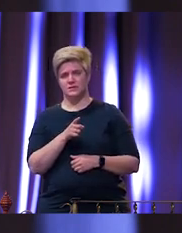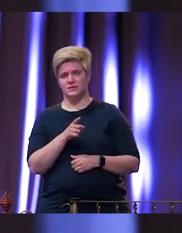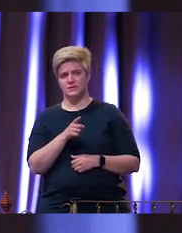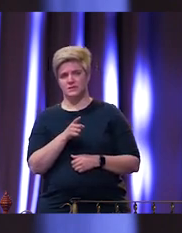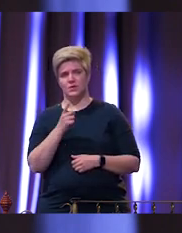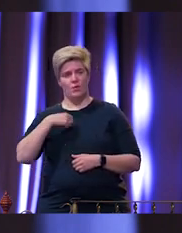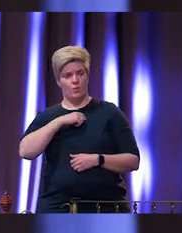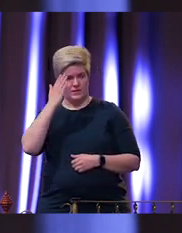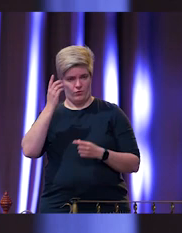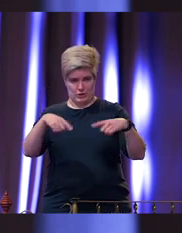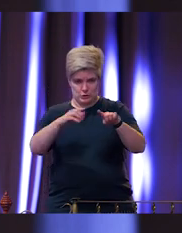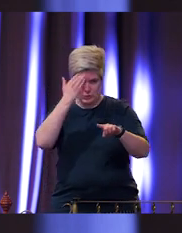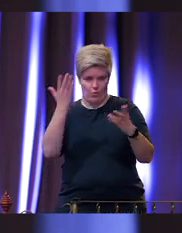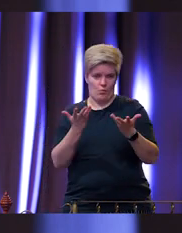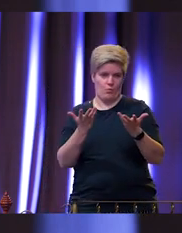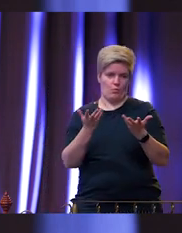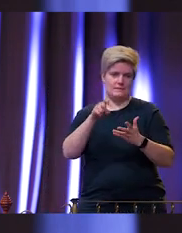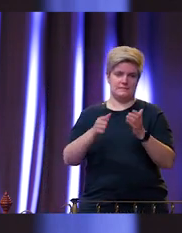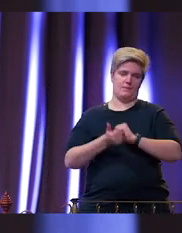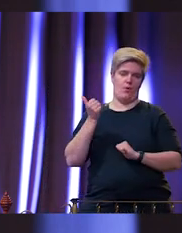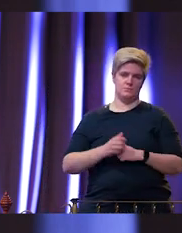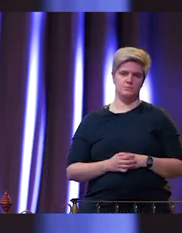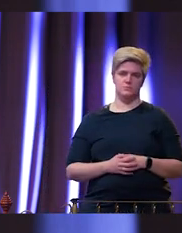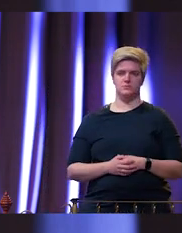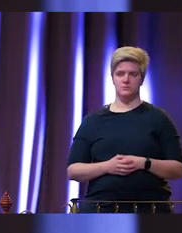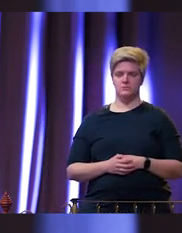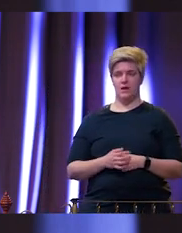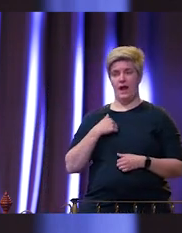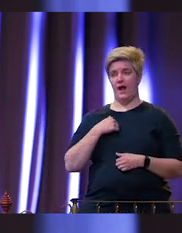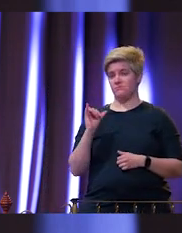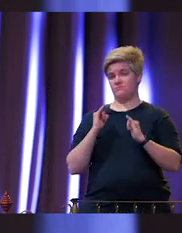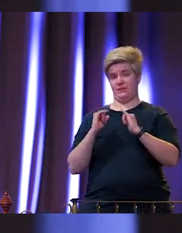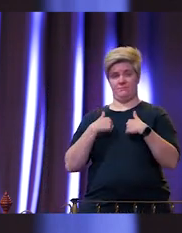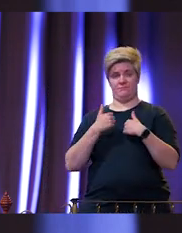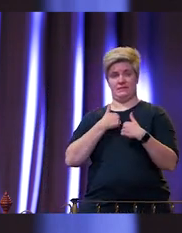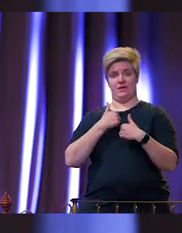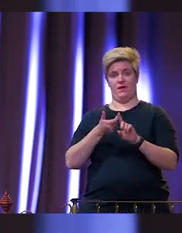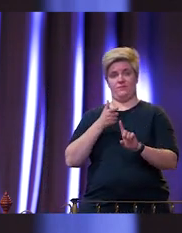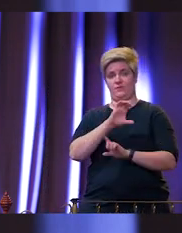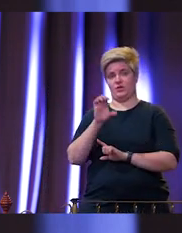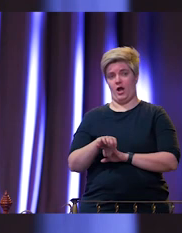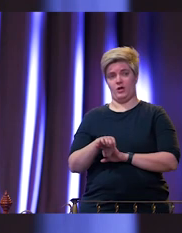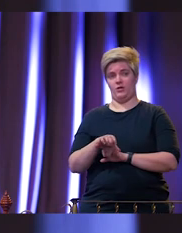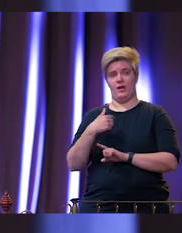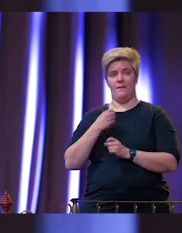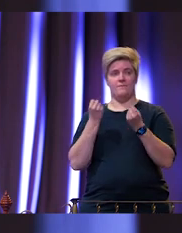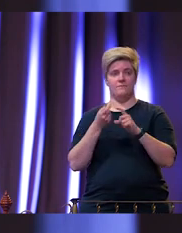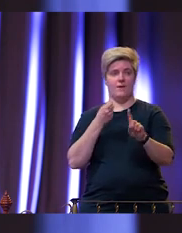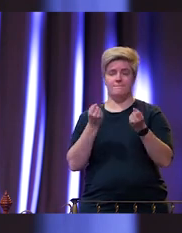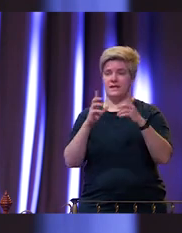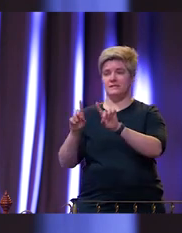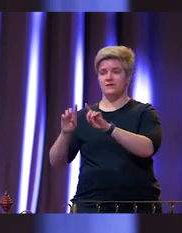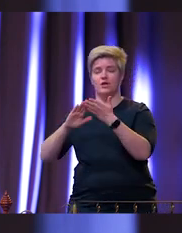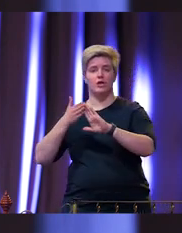needed the most, right? I think, I'm from Chicago, I'm from Uptown, I came from lots of different community organizations, so